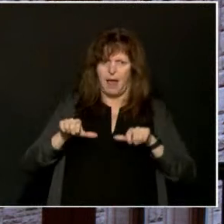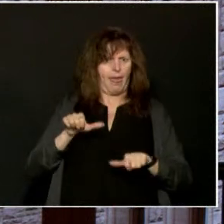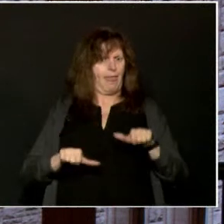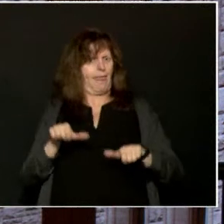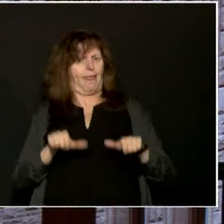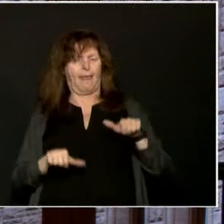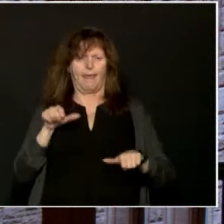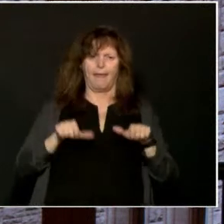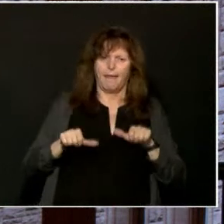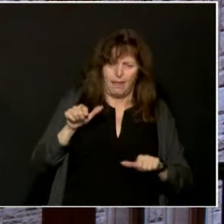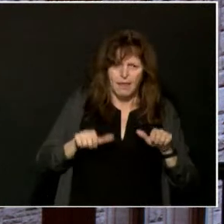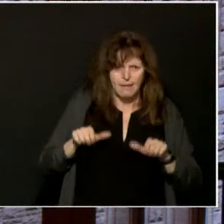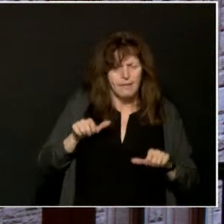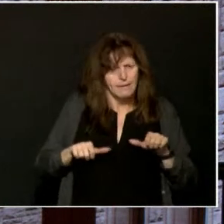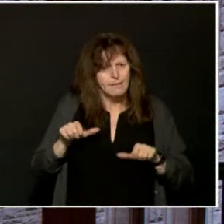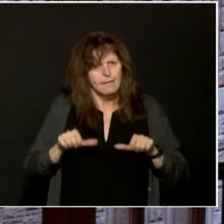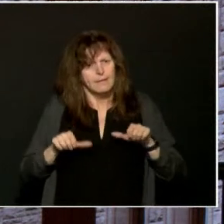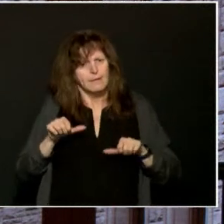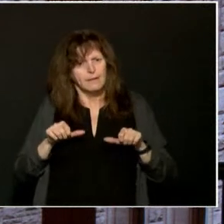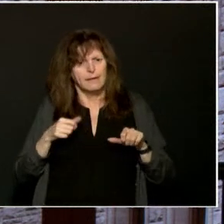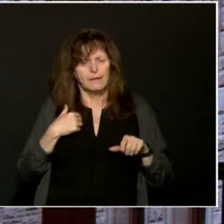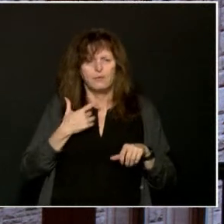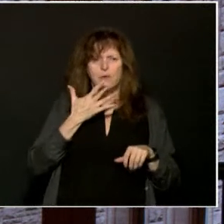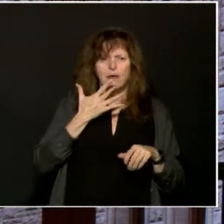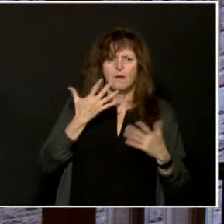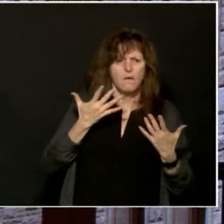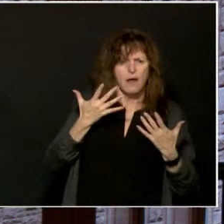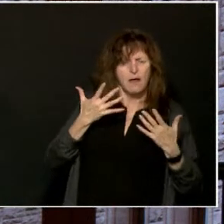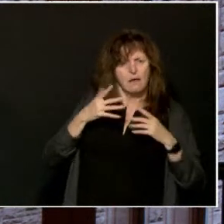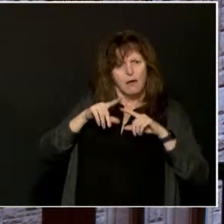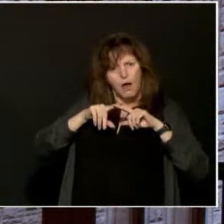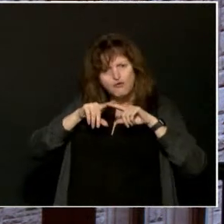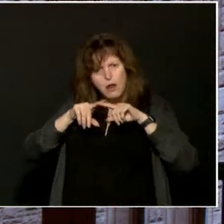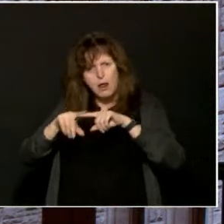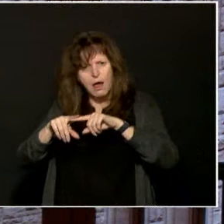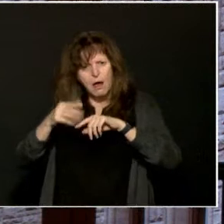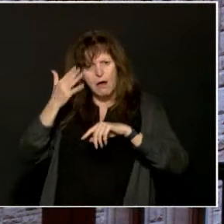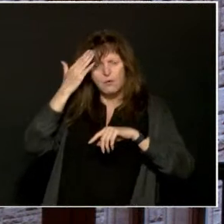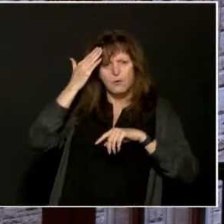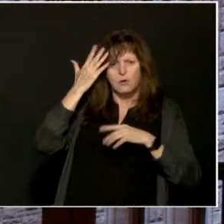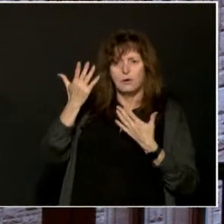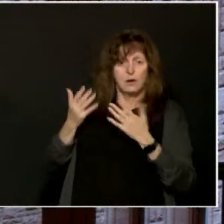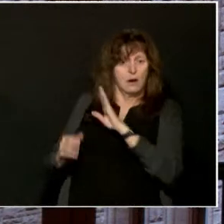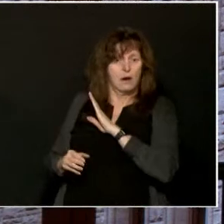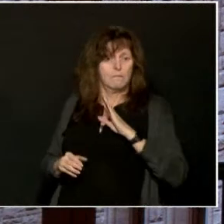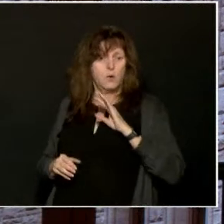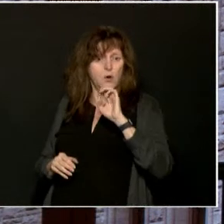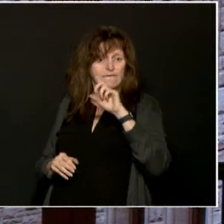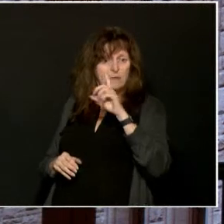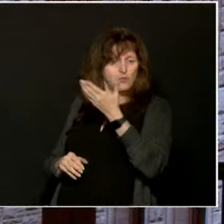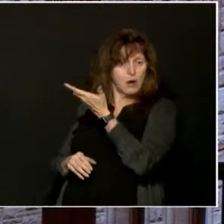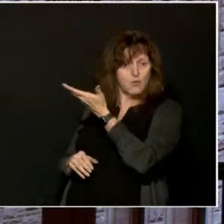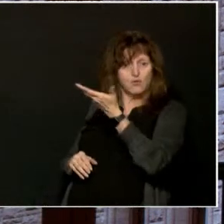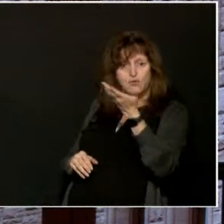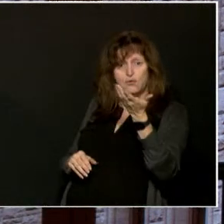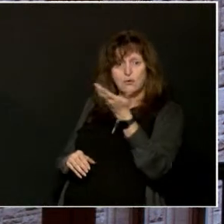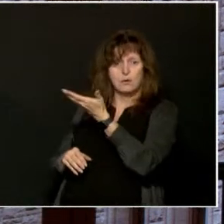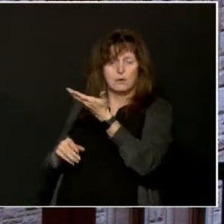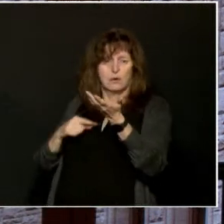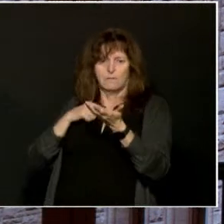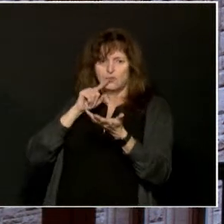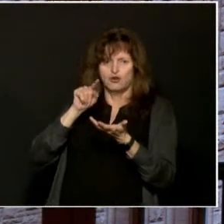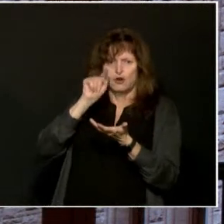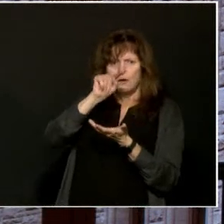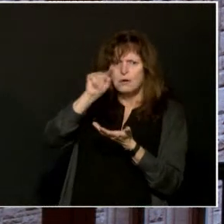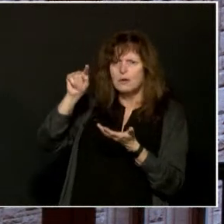heavily on the knowledge base of boards of education because you're dealing with unique situations in different areas. I